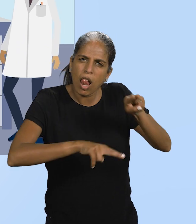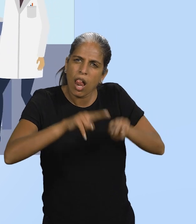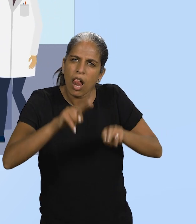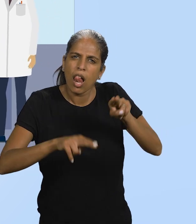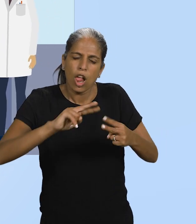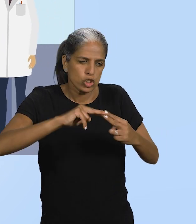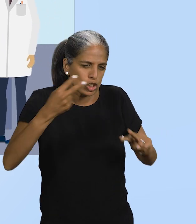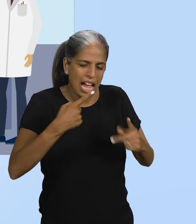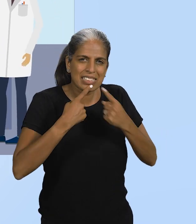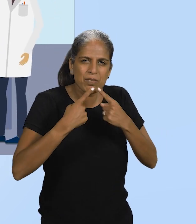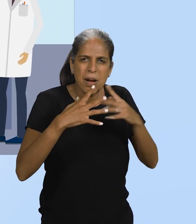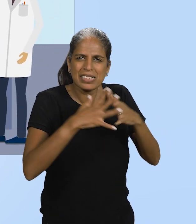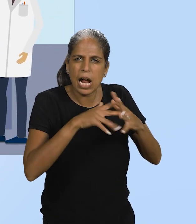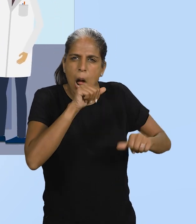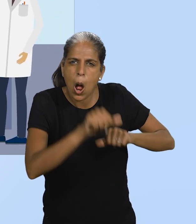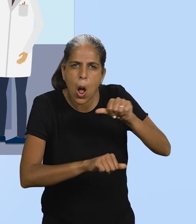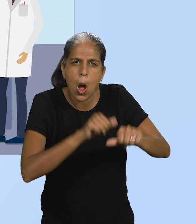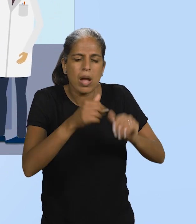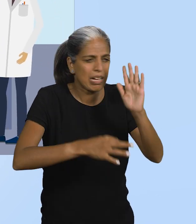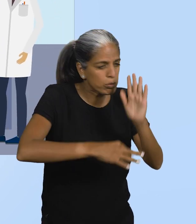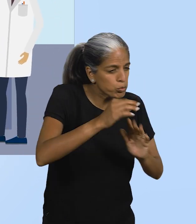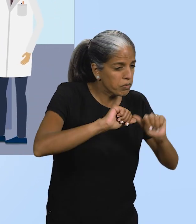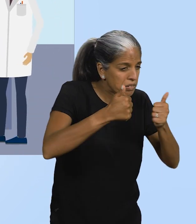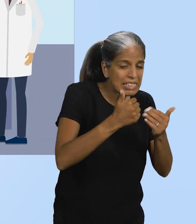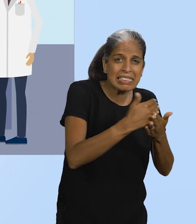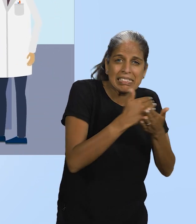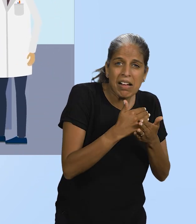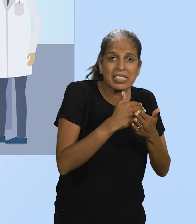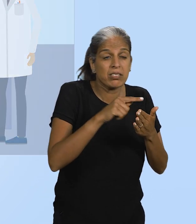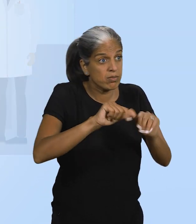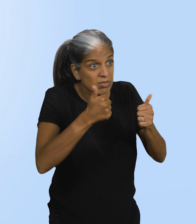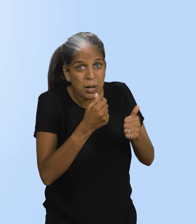is used and how it improves the safety and effectiveness of medicines.